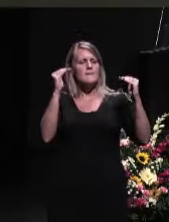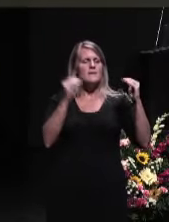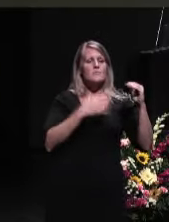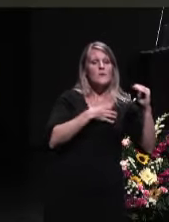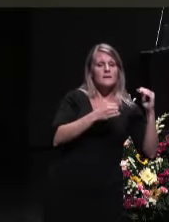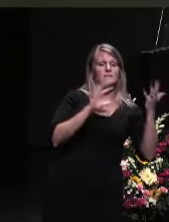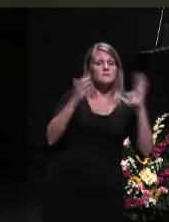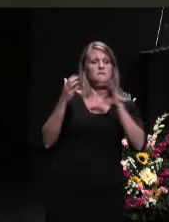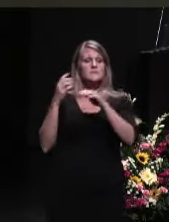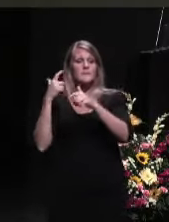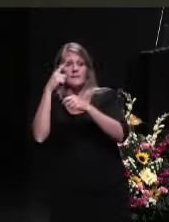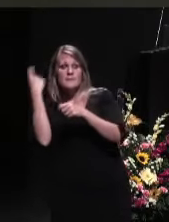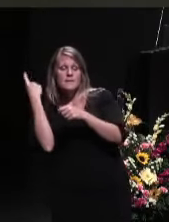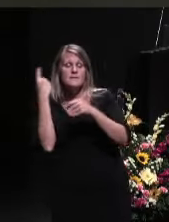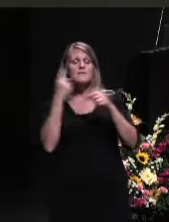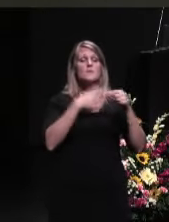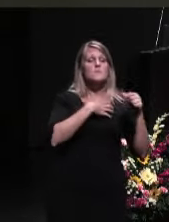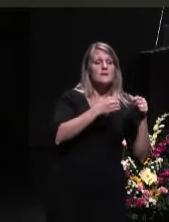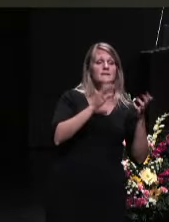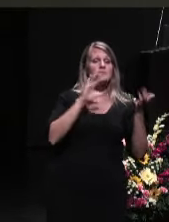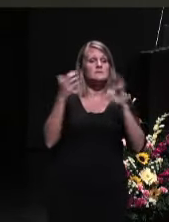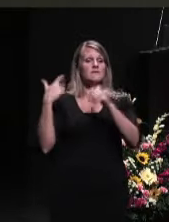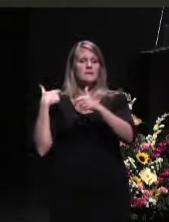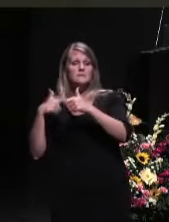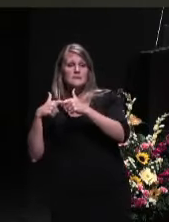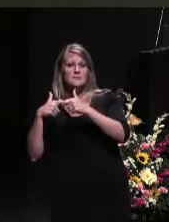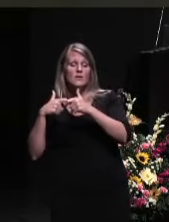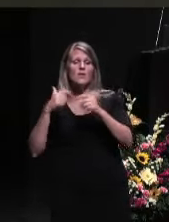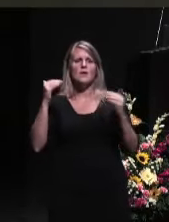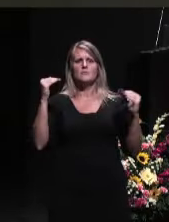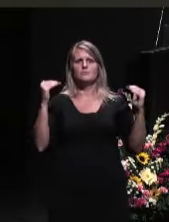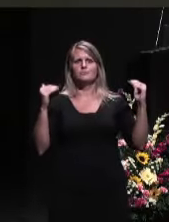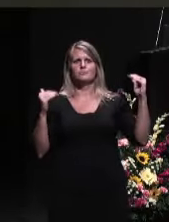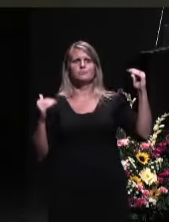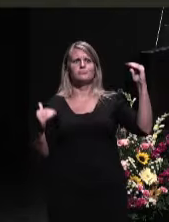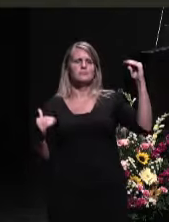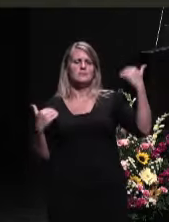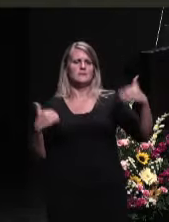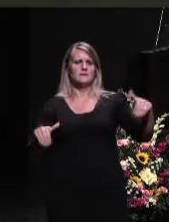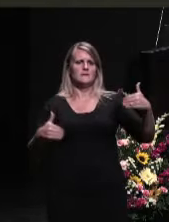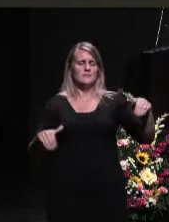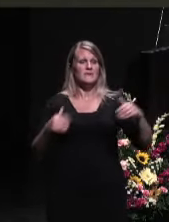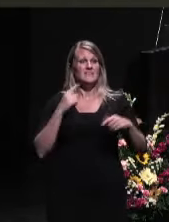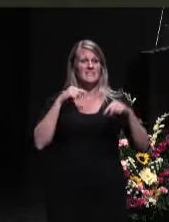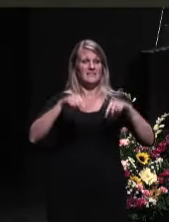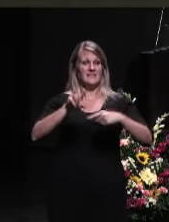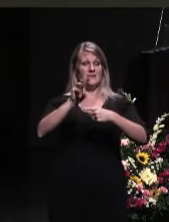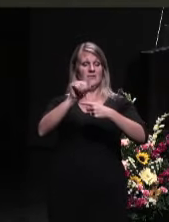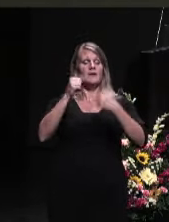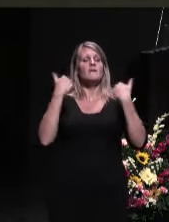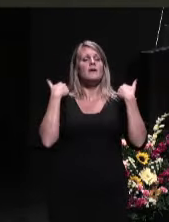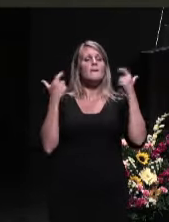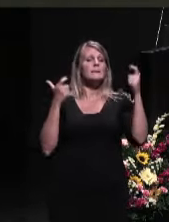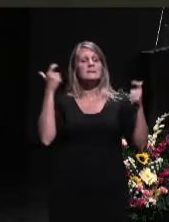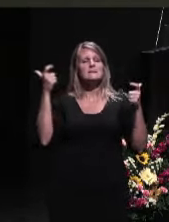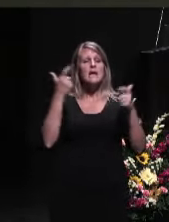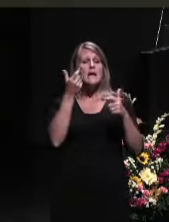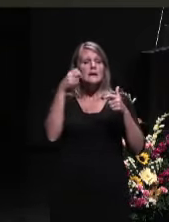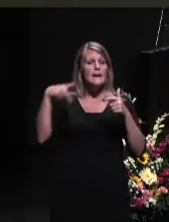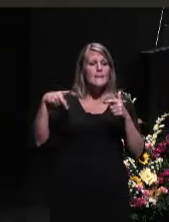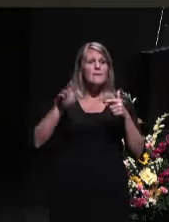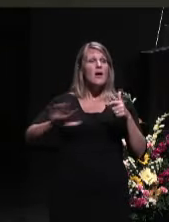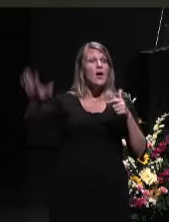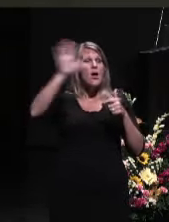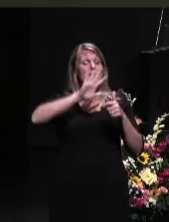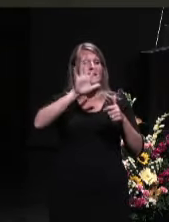white, the numbers really separate. Specifically, what we know in this state is that we have the largest gap of all 50